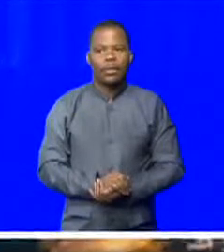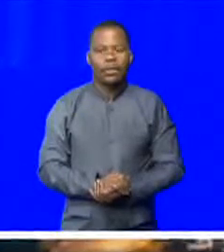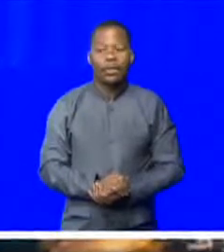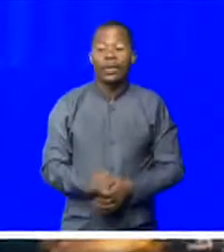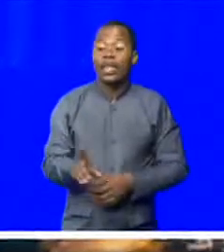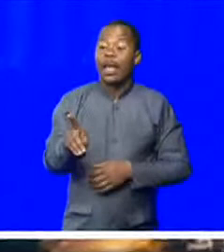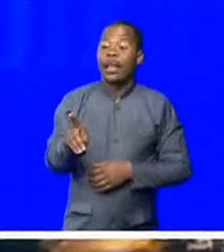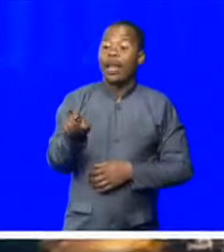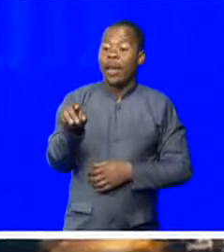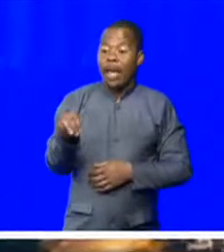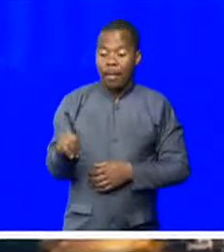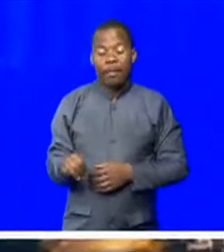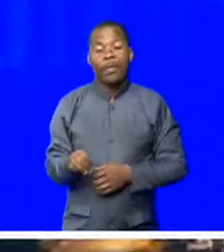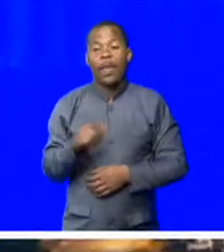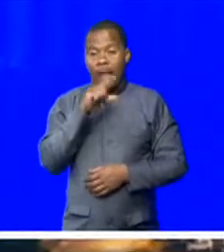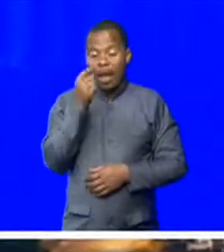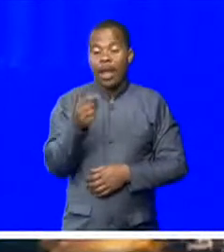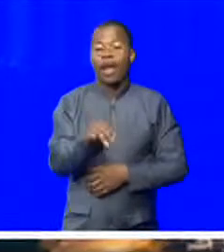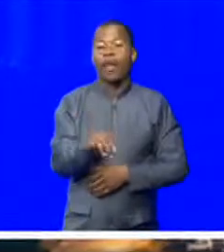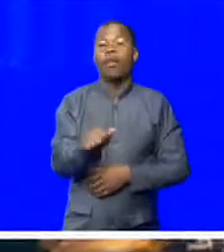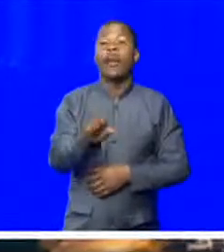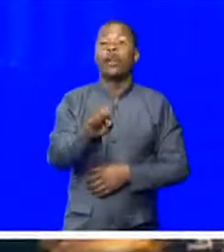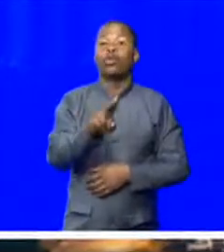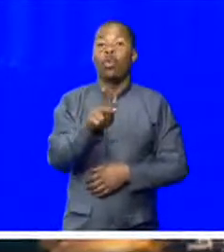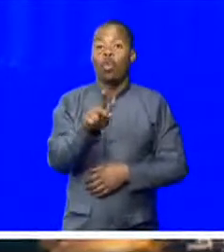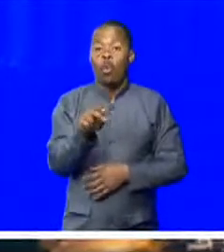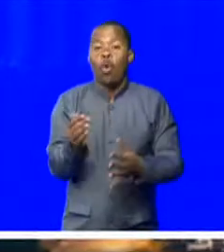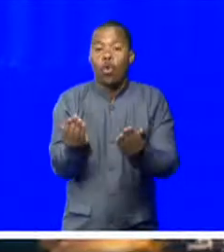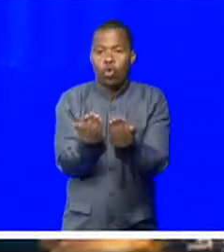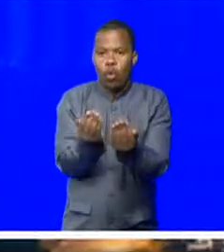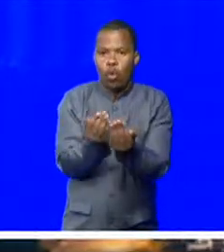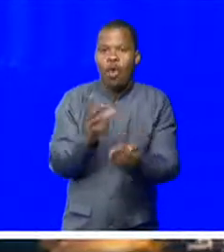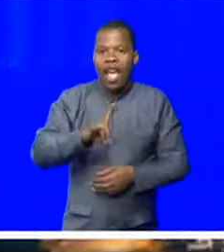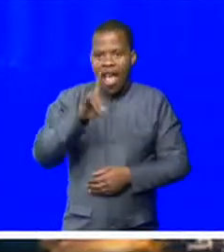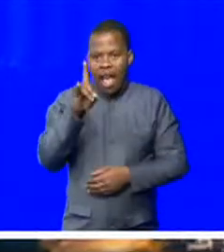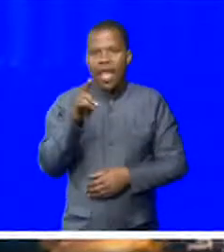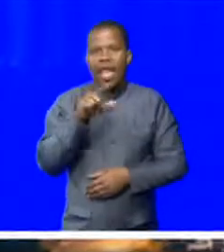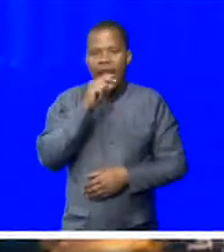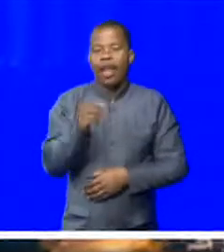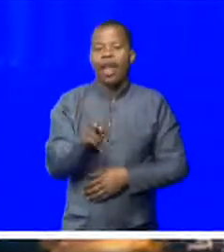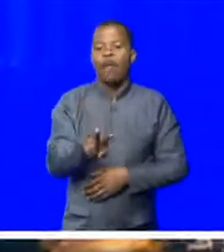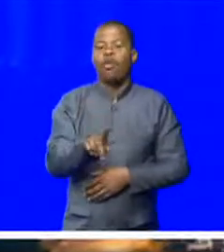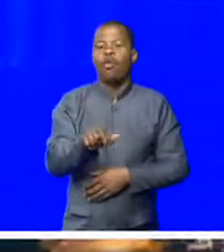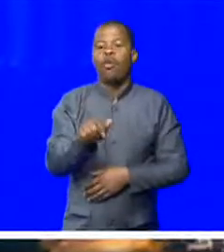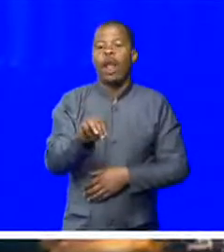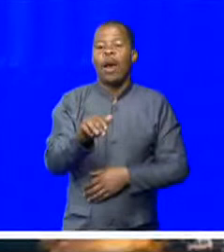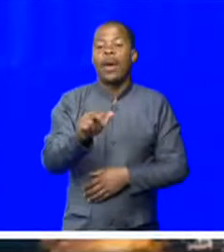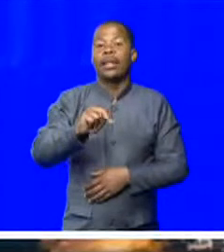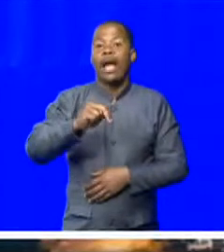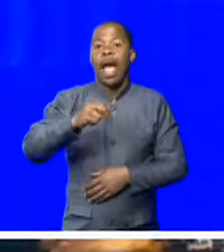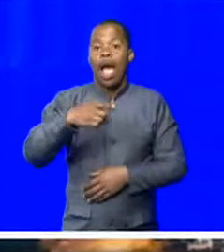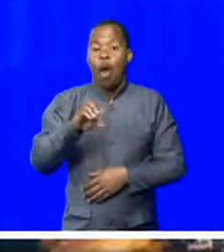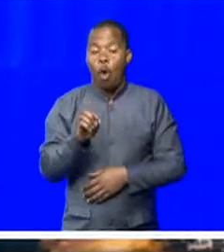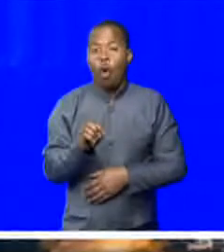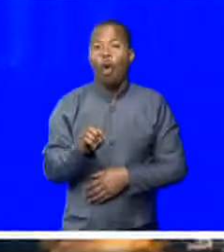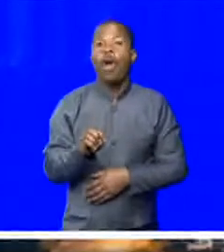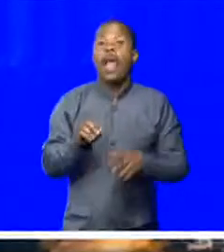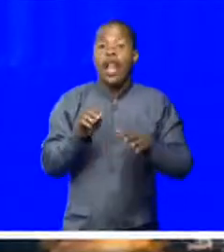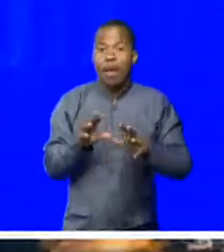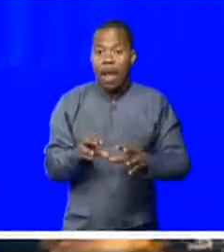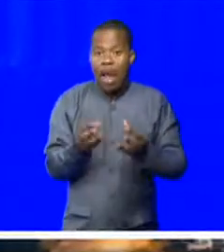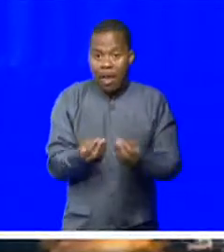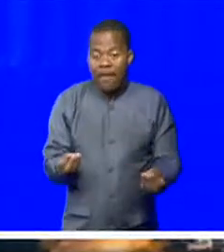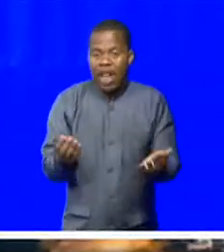The Deputy Prime Minister Themba Masuku has encouraged Vulamasango High School learners to avoid anything that might distract them on